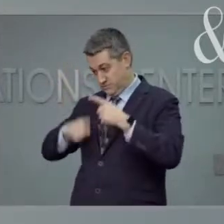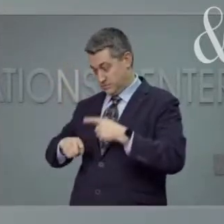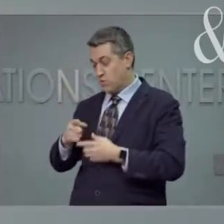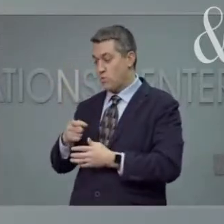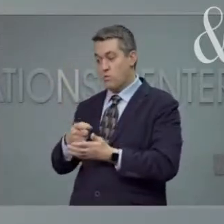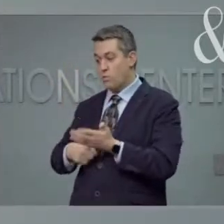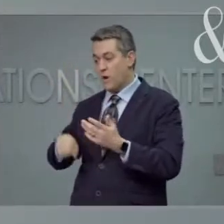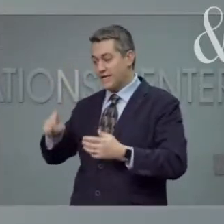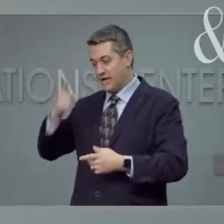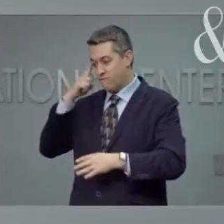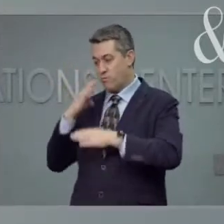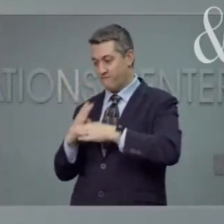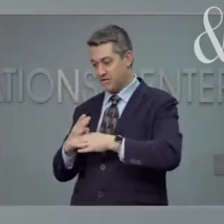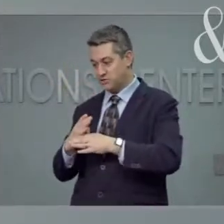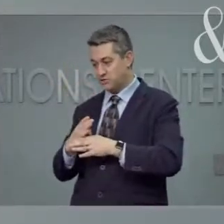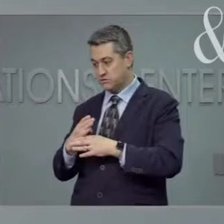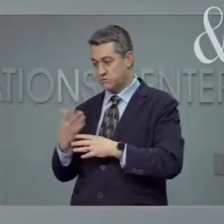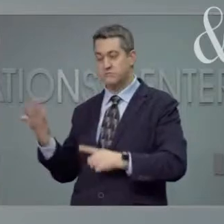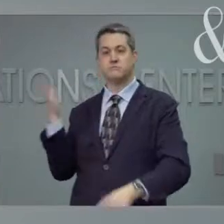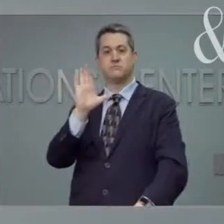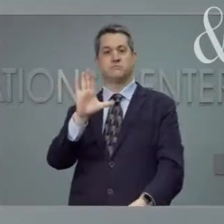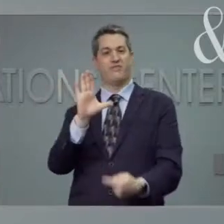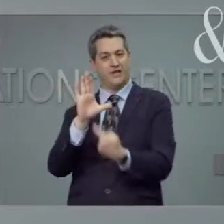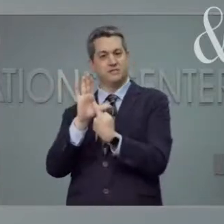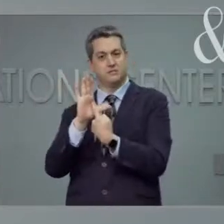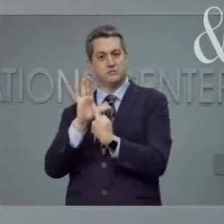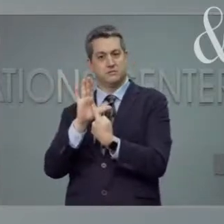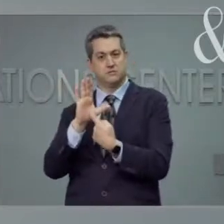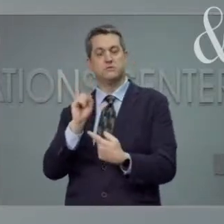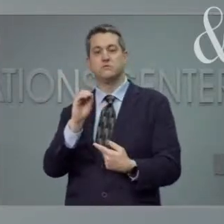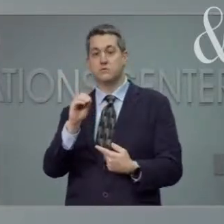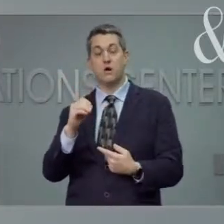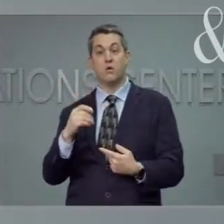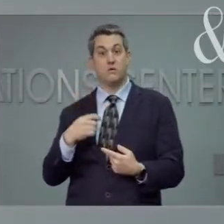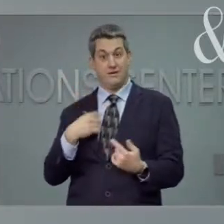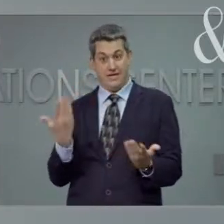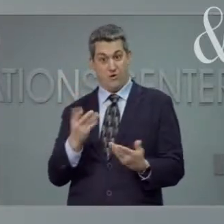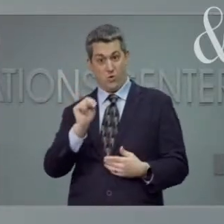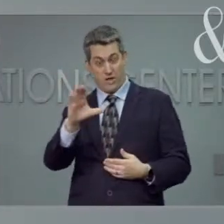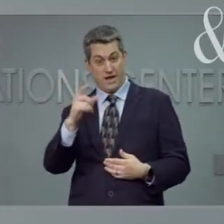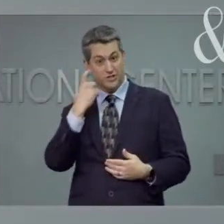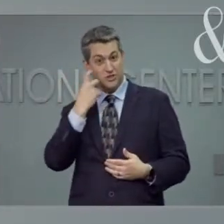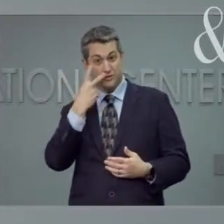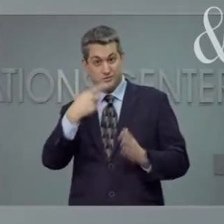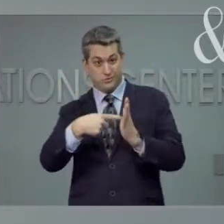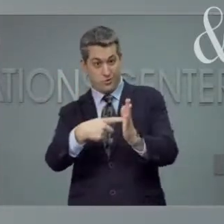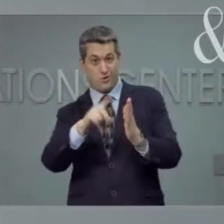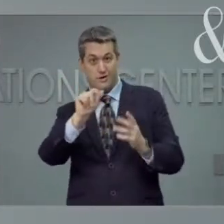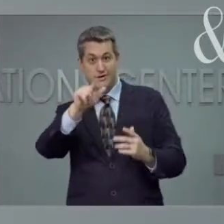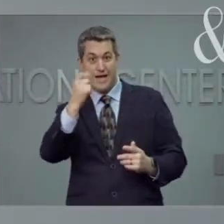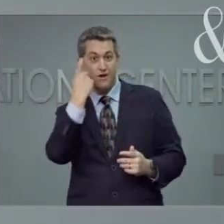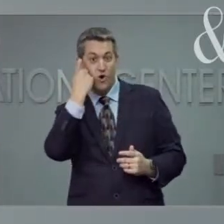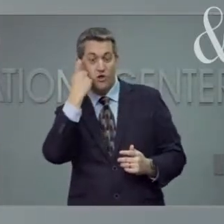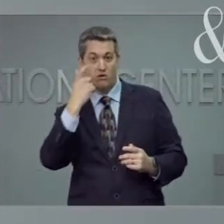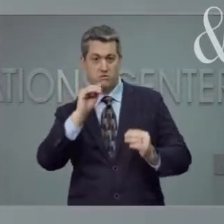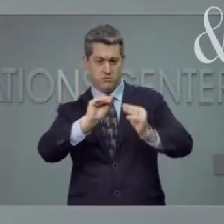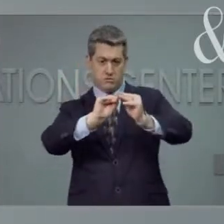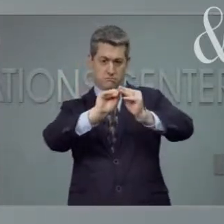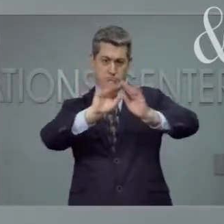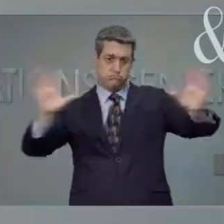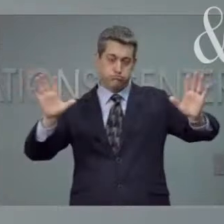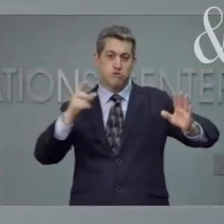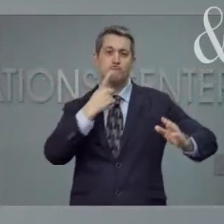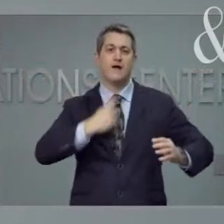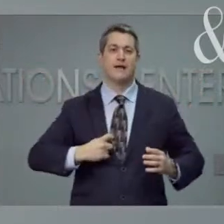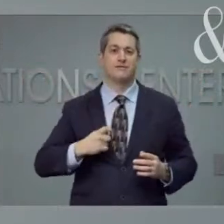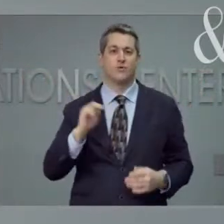the stark data that we presented today, there is so much virus here in North Carolina, and I am very, very worried. So I want